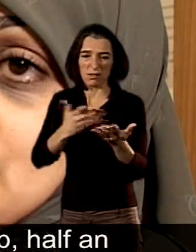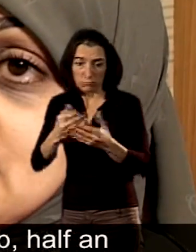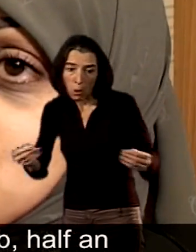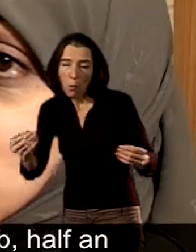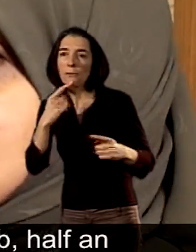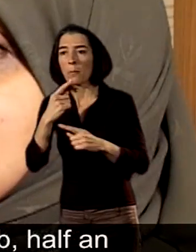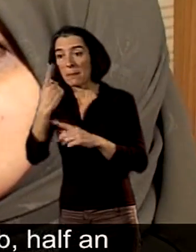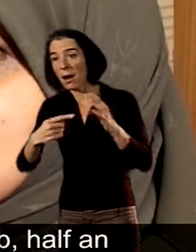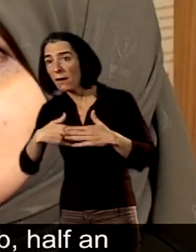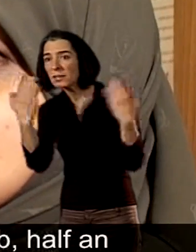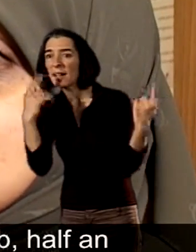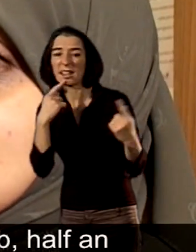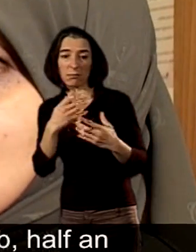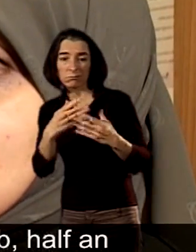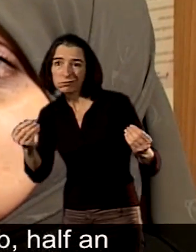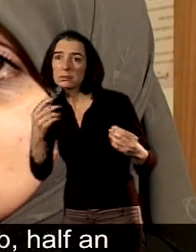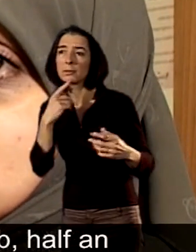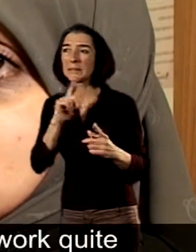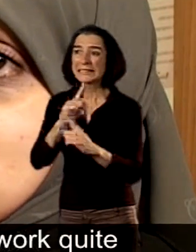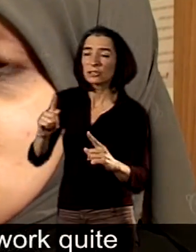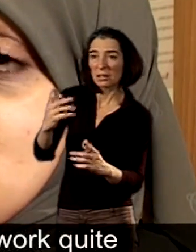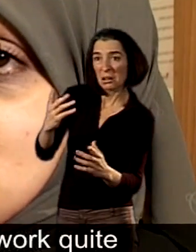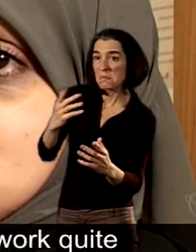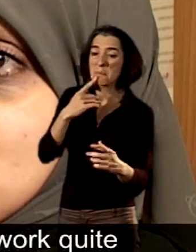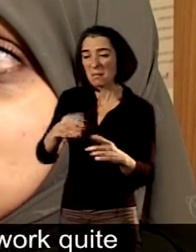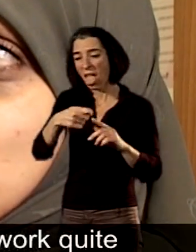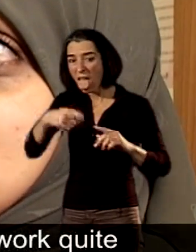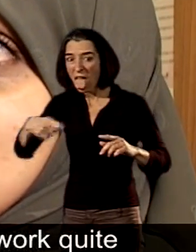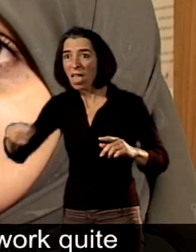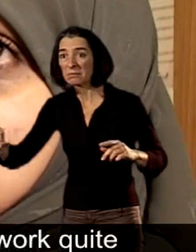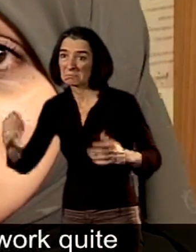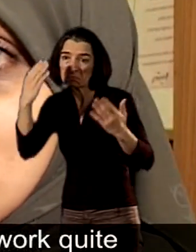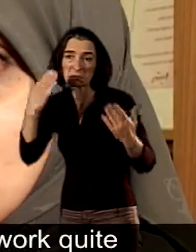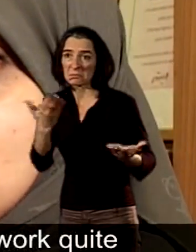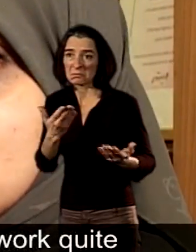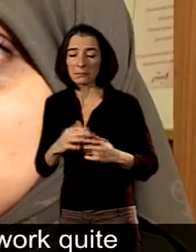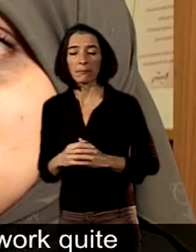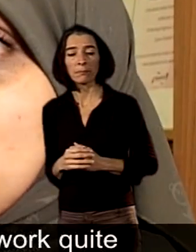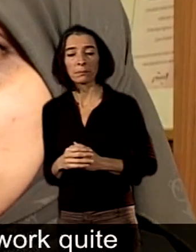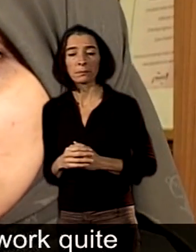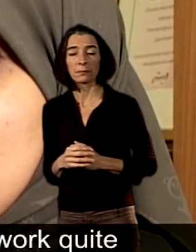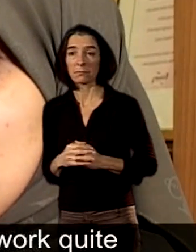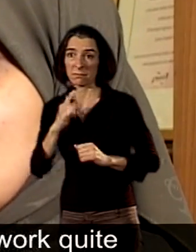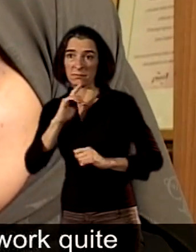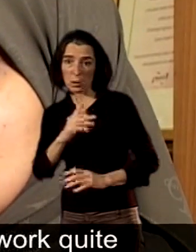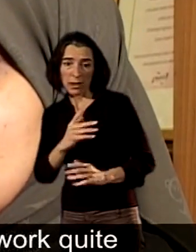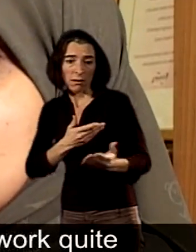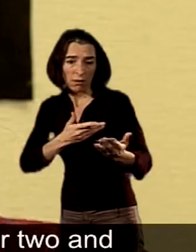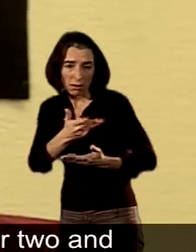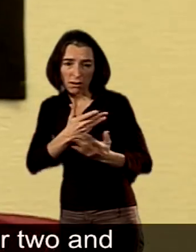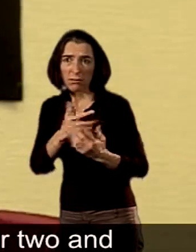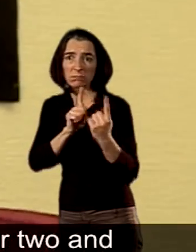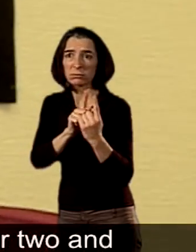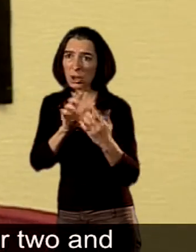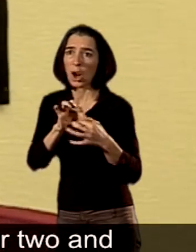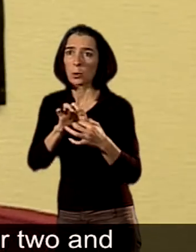half an hour day's job. Sometimes it takes longer. And we have them on our file. We work quite closely with them. I